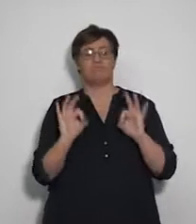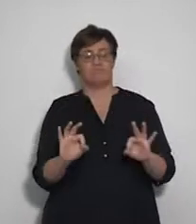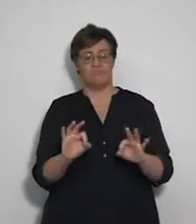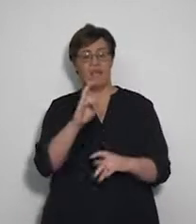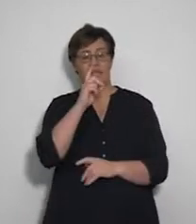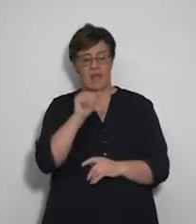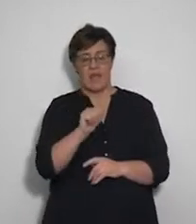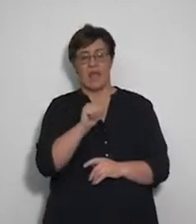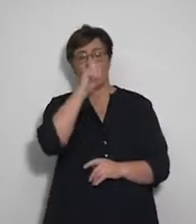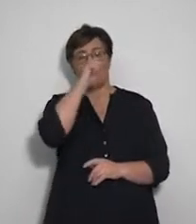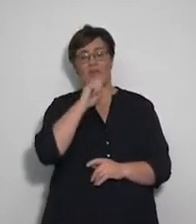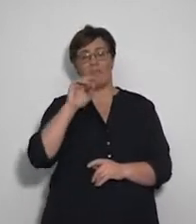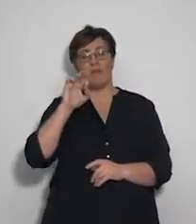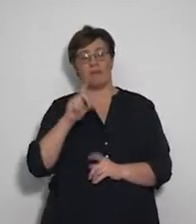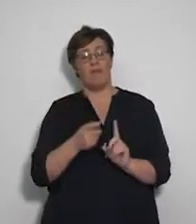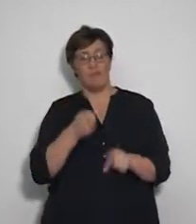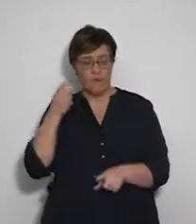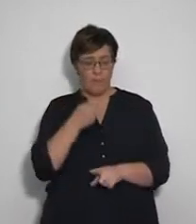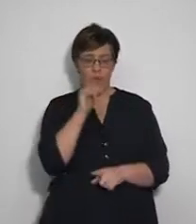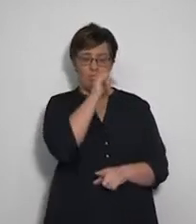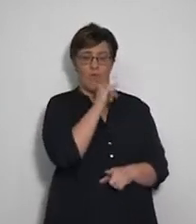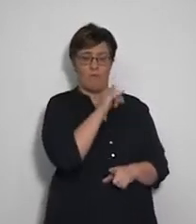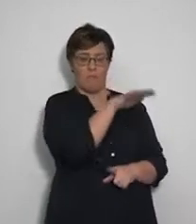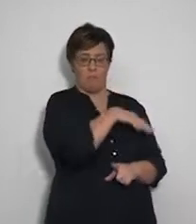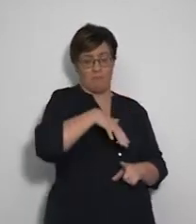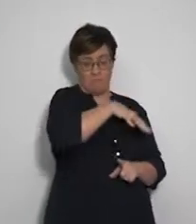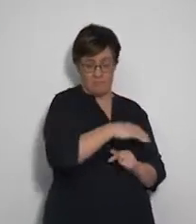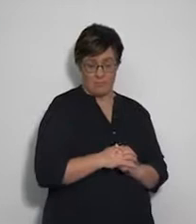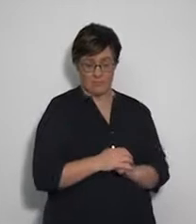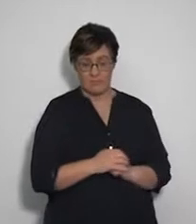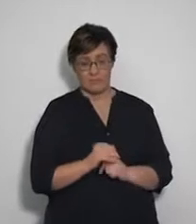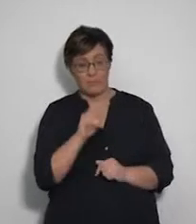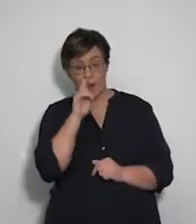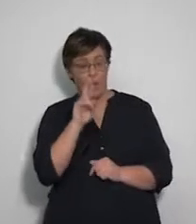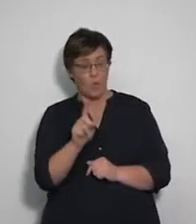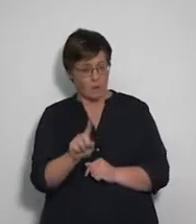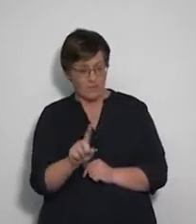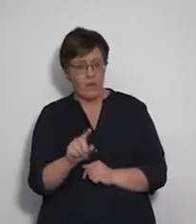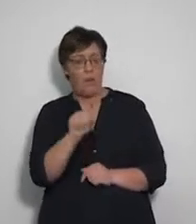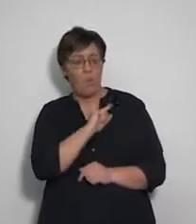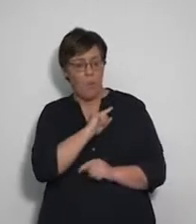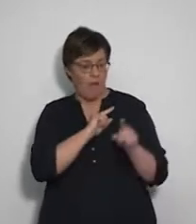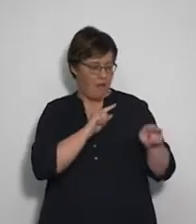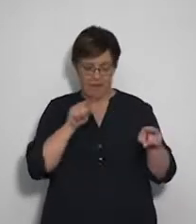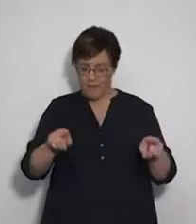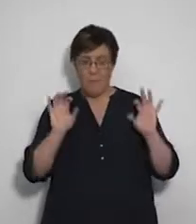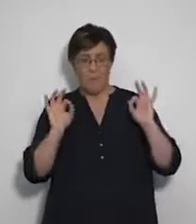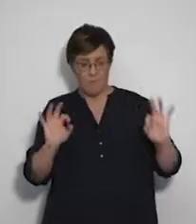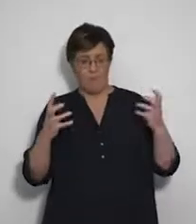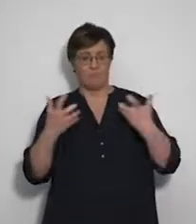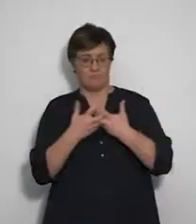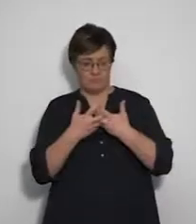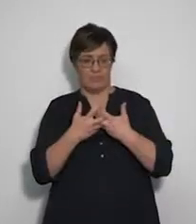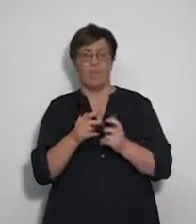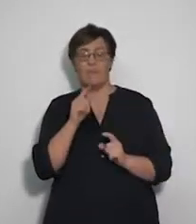with the DNA profile bands taken from the crime scene. If you look at it, it means that because there's a perfect match, it means